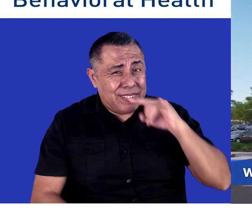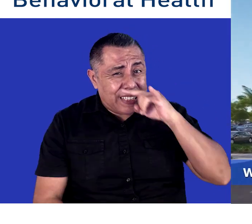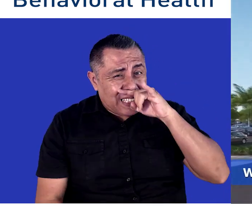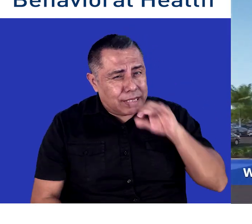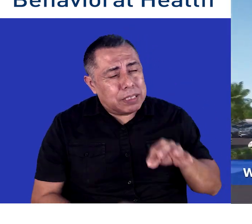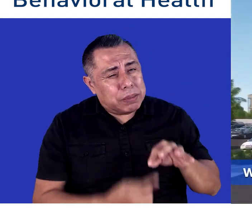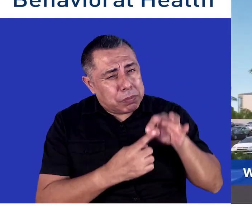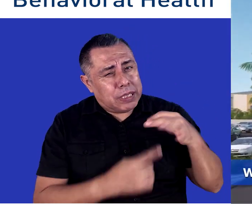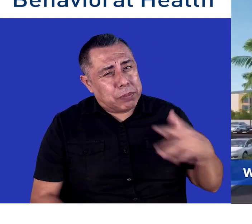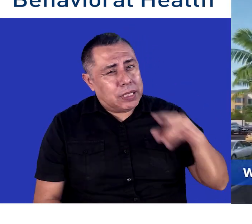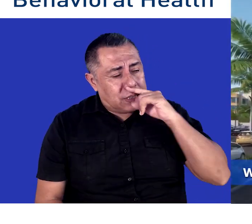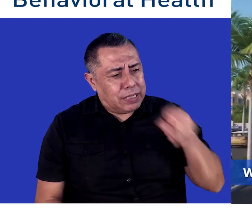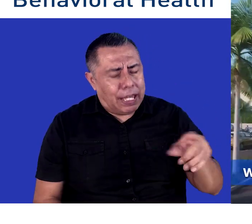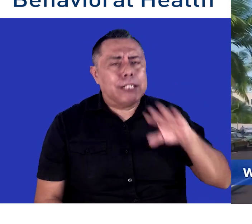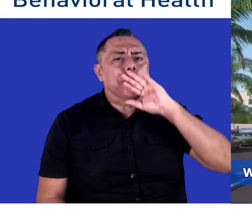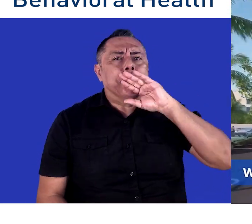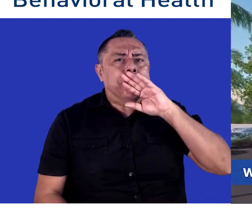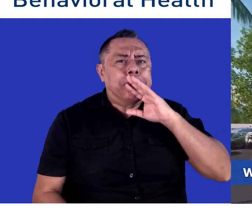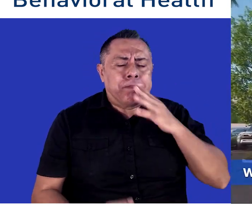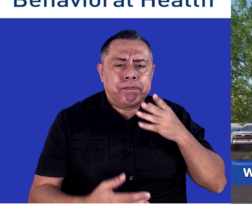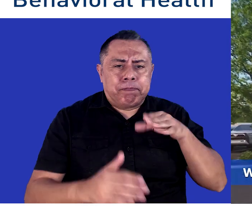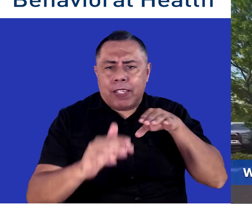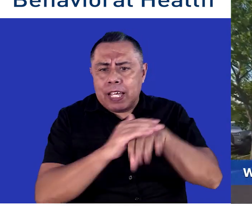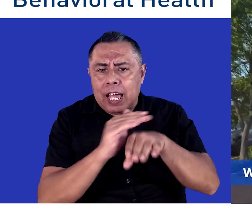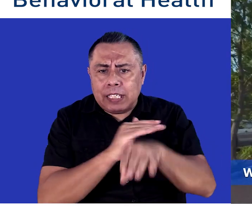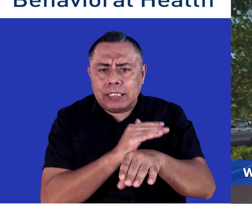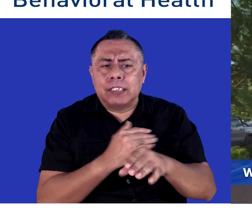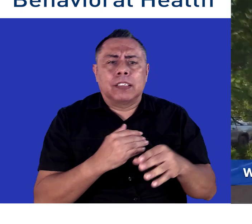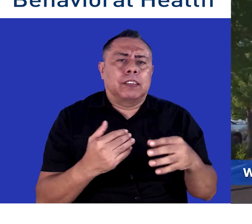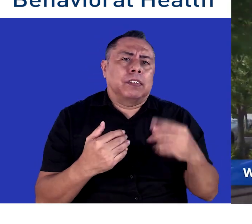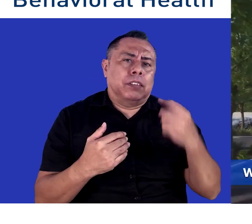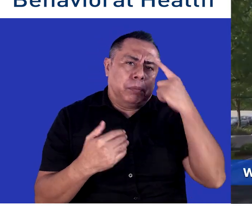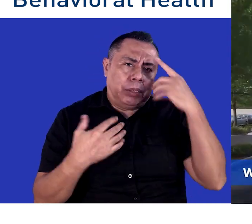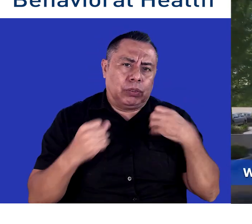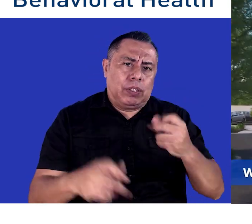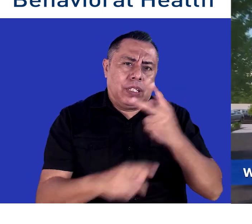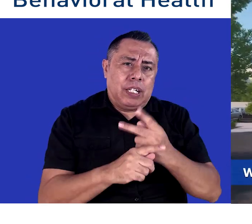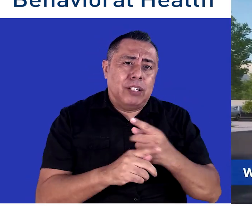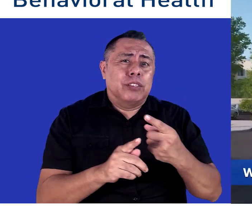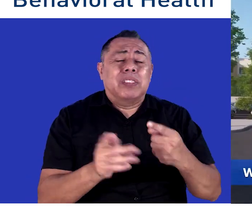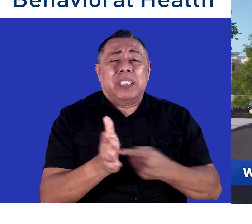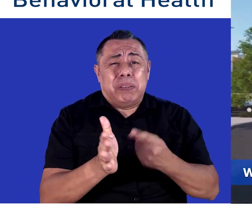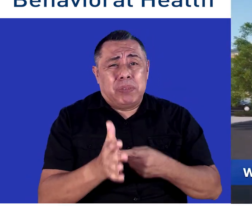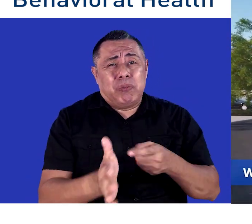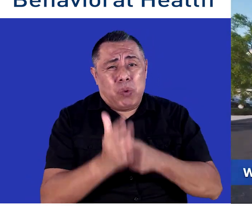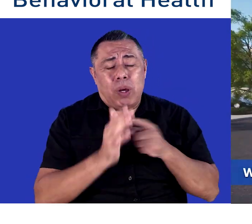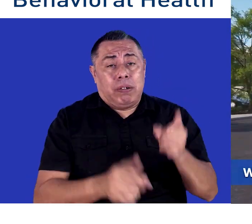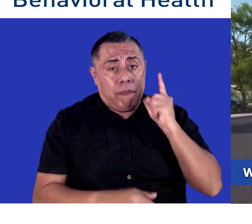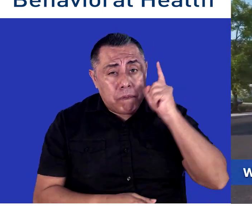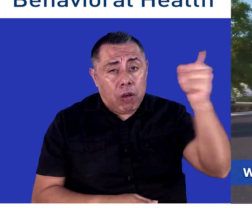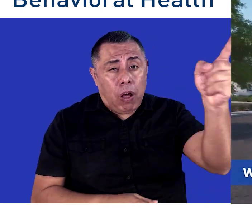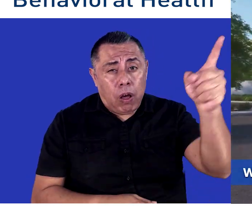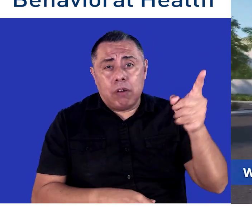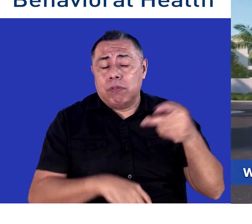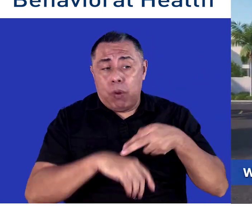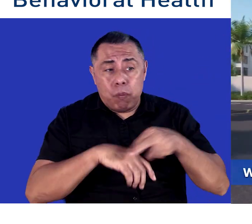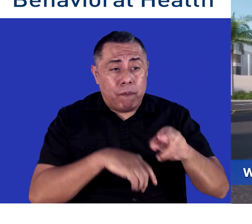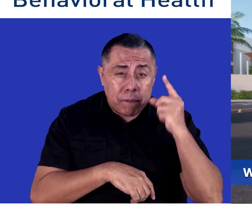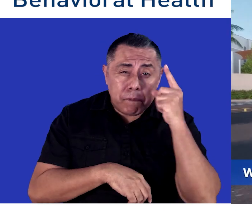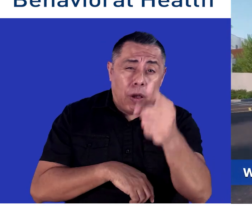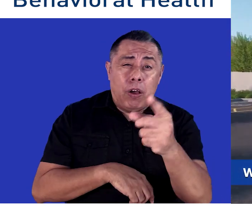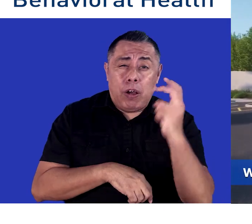to timely, coordinated mental health care, which often required lengthy travel or